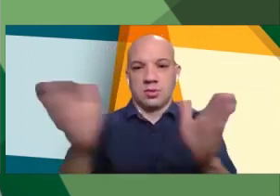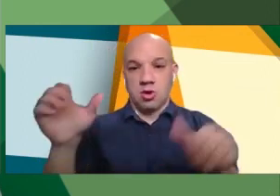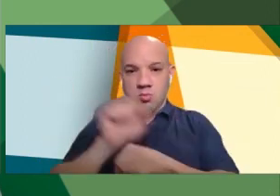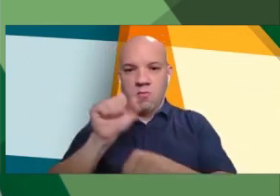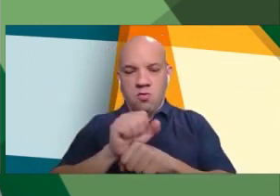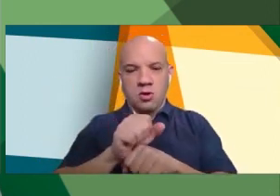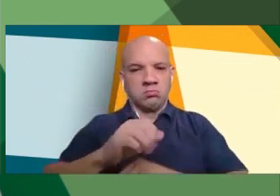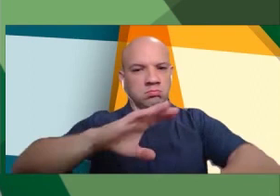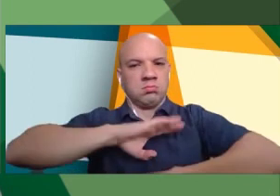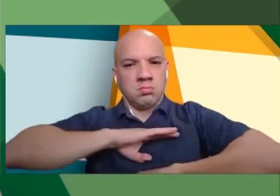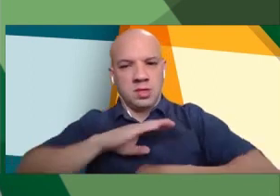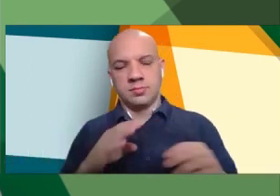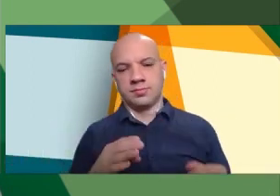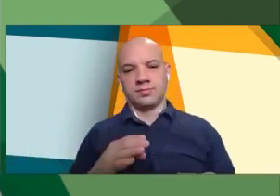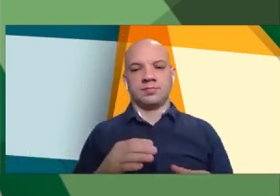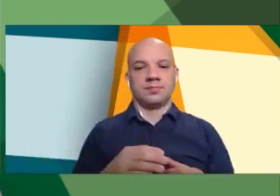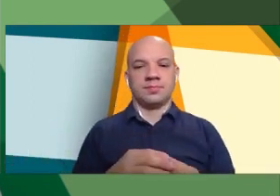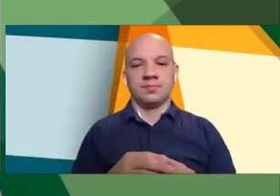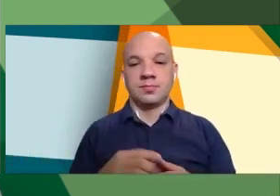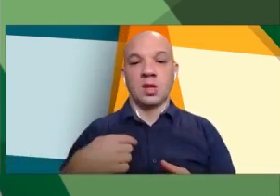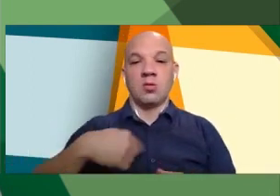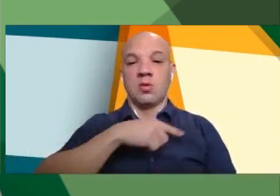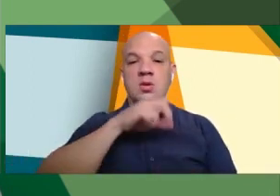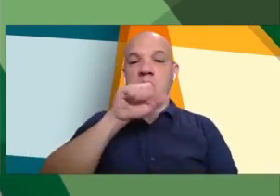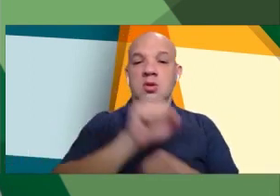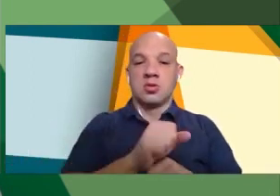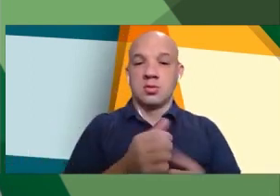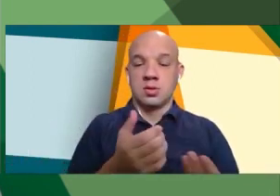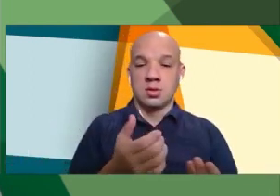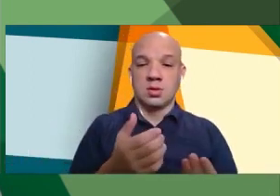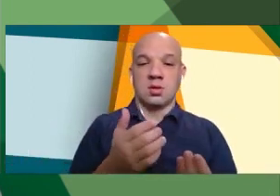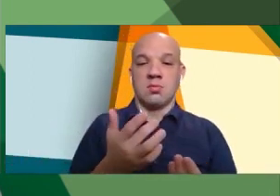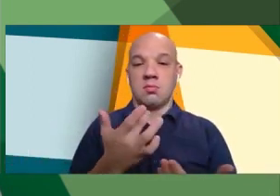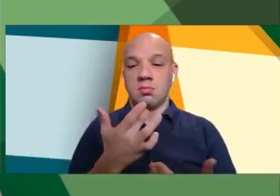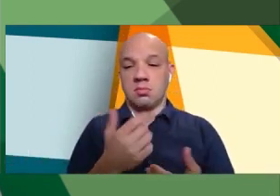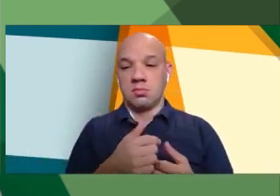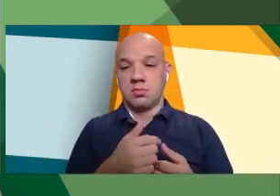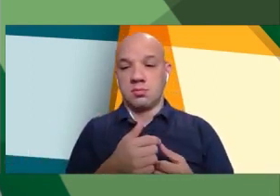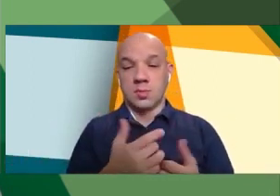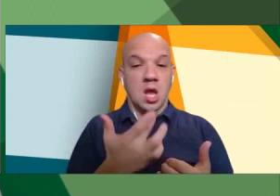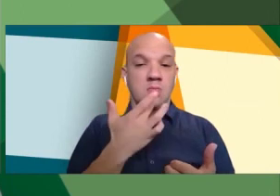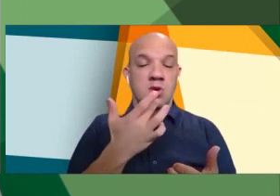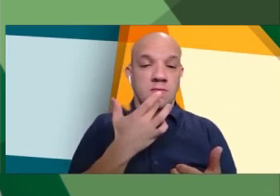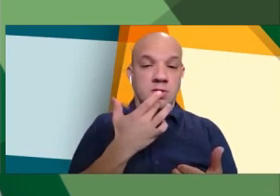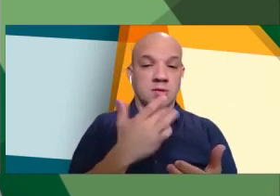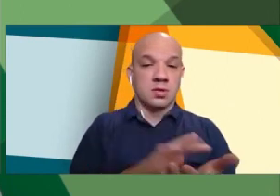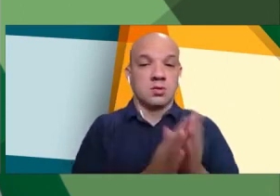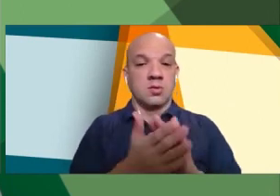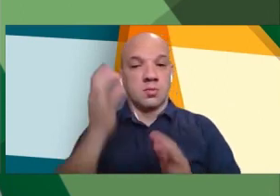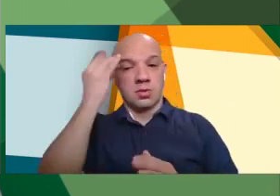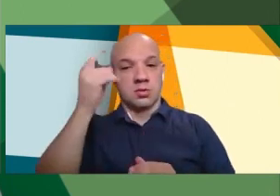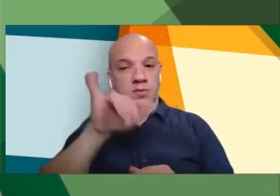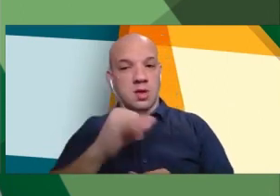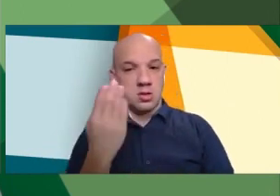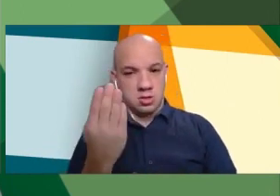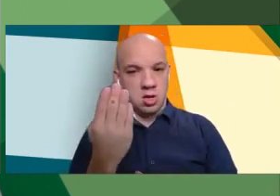not ensuring that job. We are ensuring the preference to be considered for that job, all